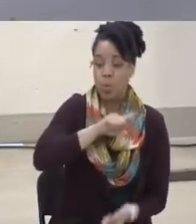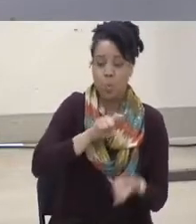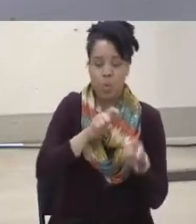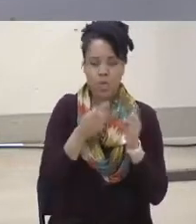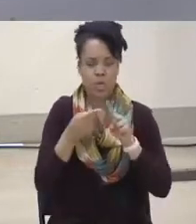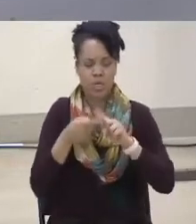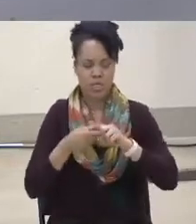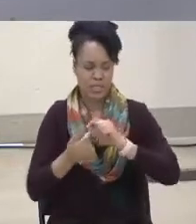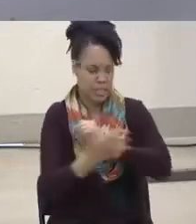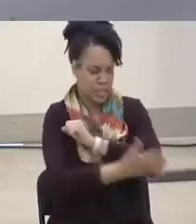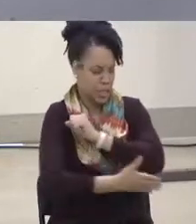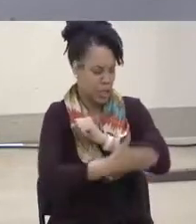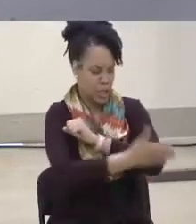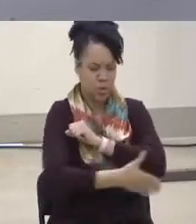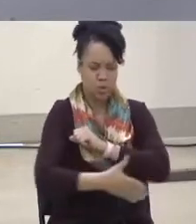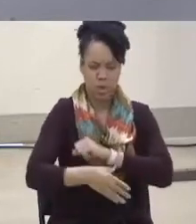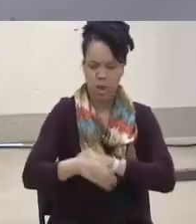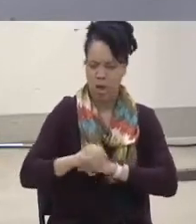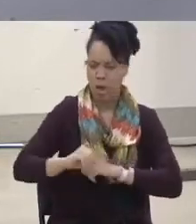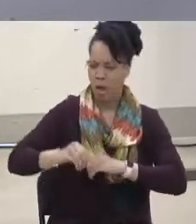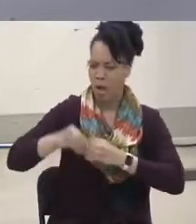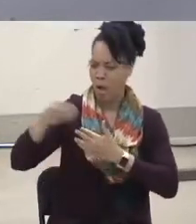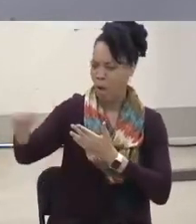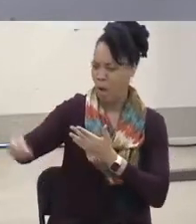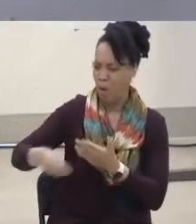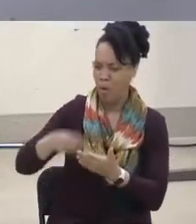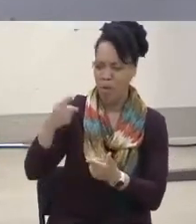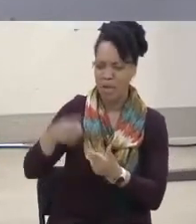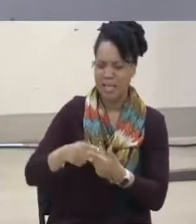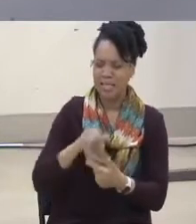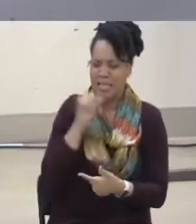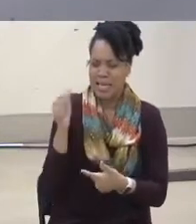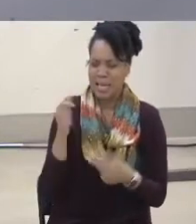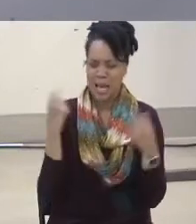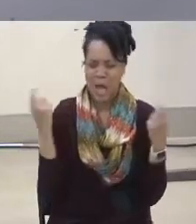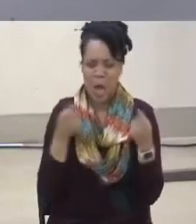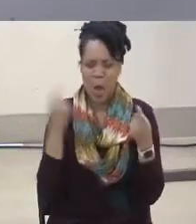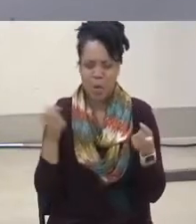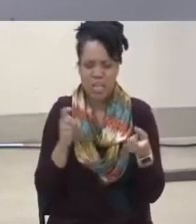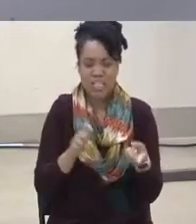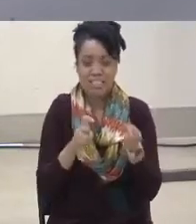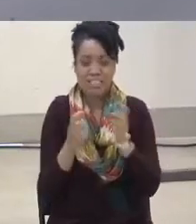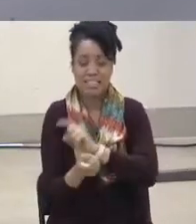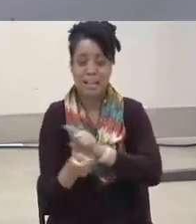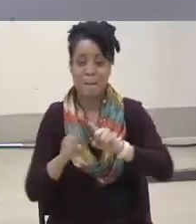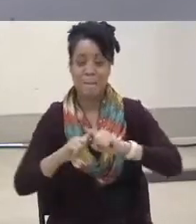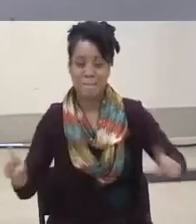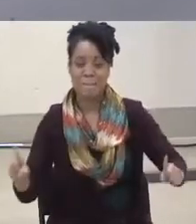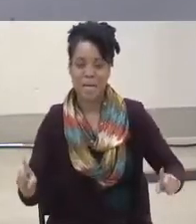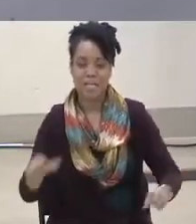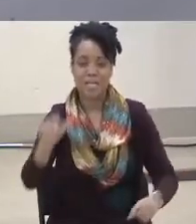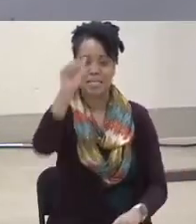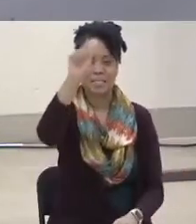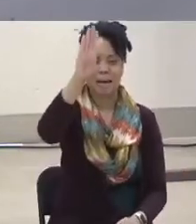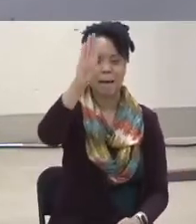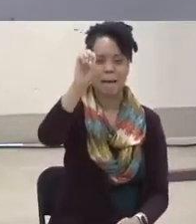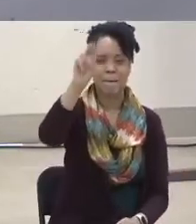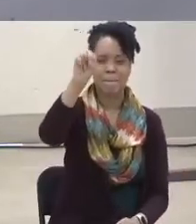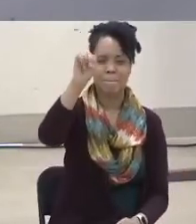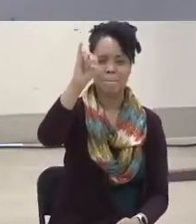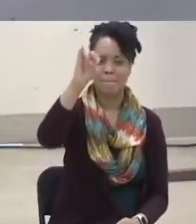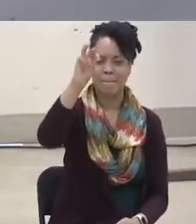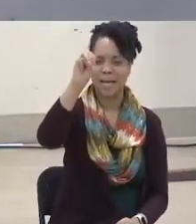country over to not only sin, but abomination. No le hemos entregado a esta nación solamente al pecado, sino